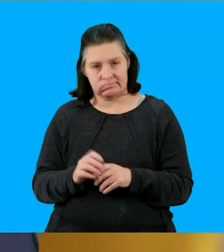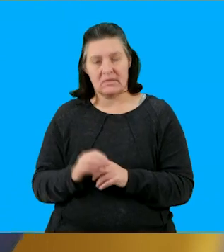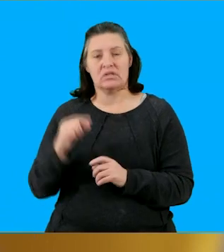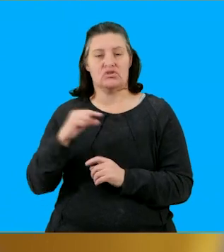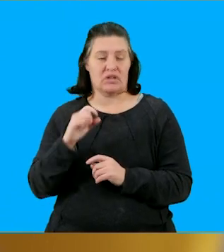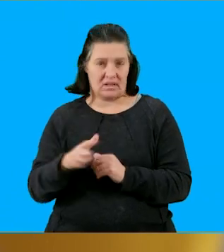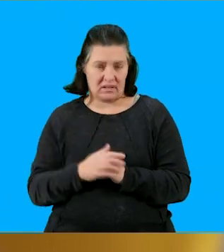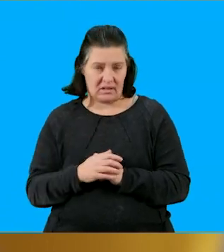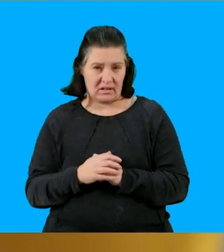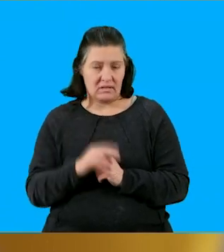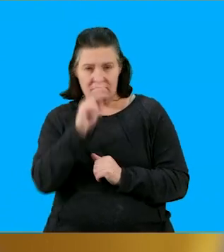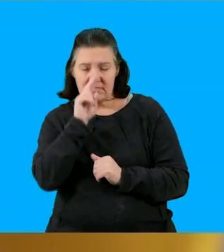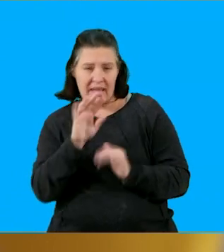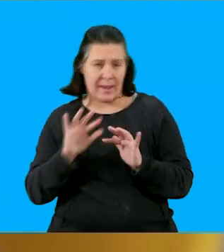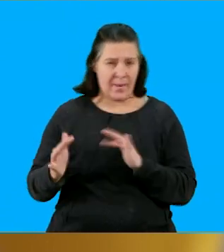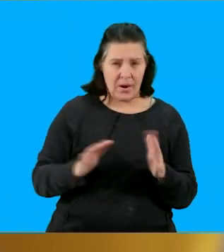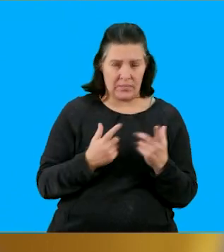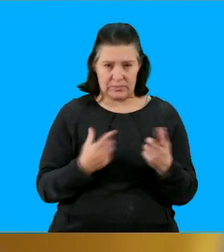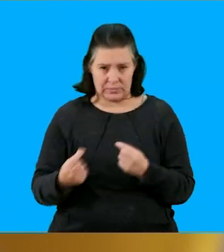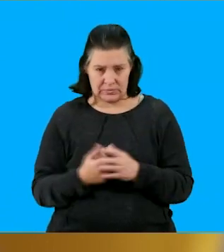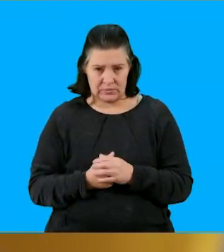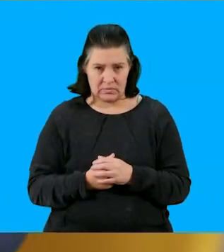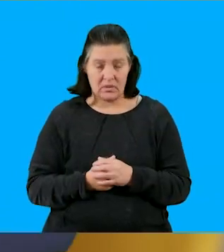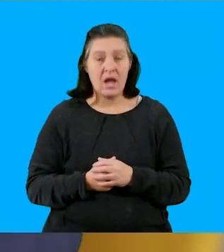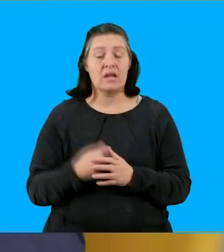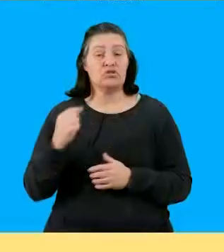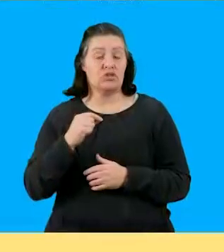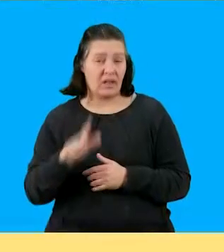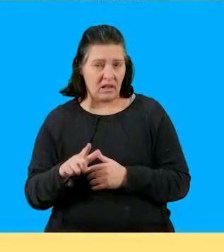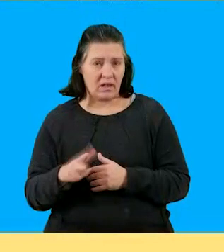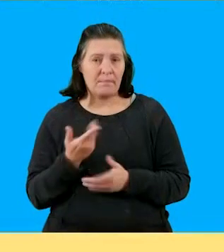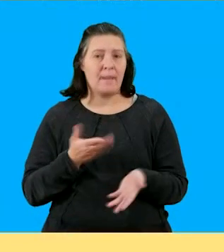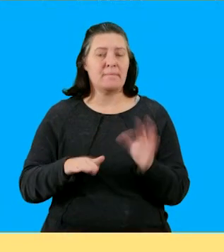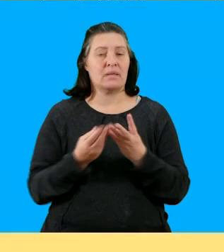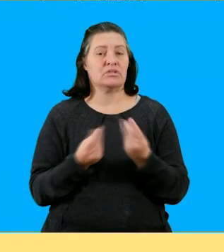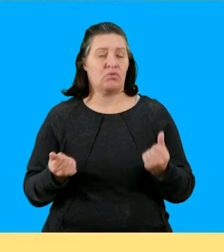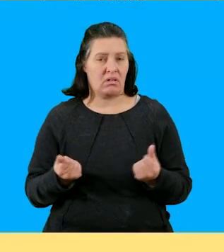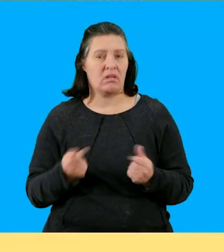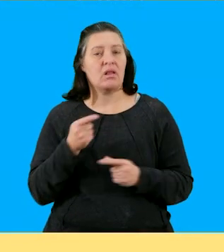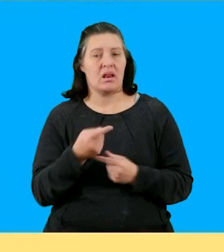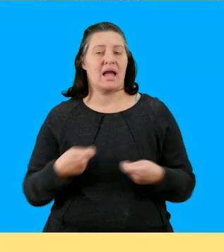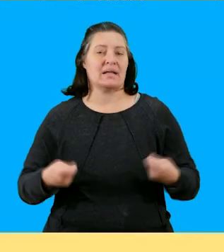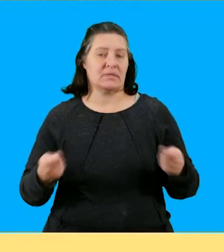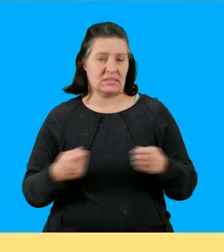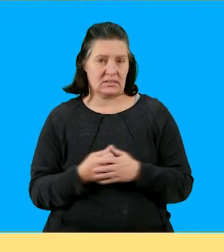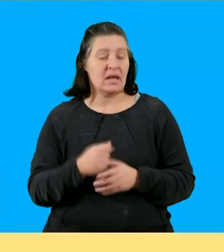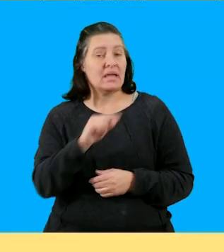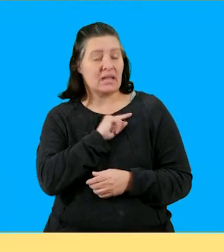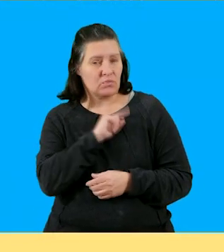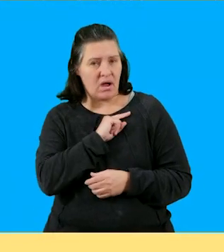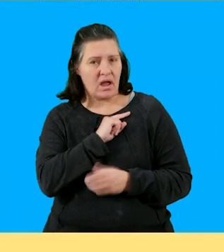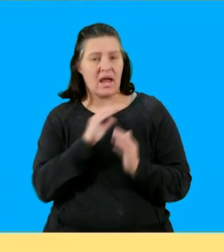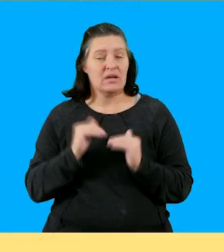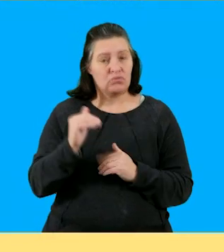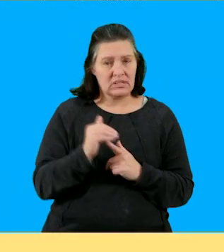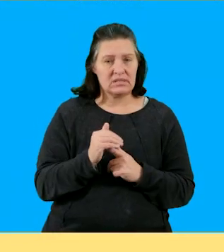to the general ledger. Let us see how we can do that. In my general ledger, my packing materials is an expense. Therefore,